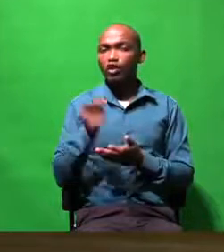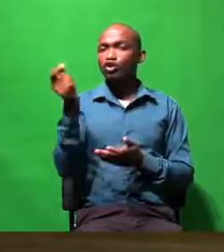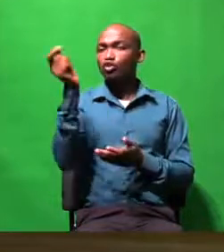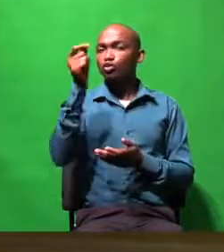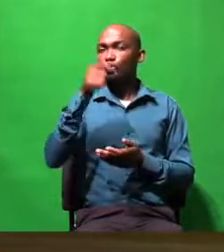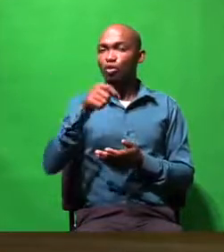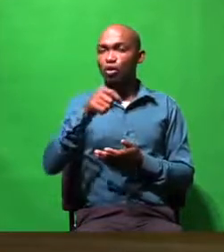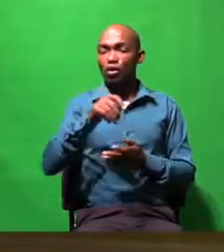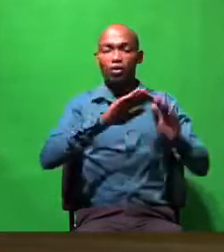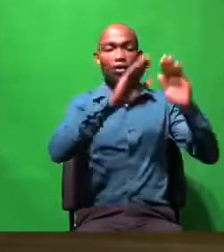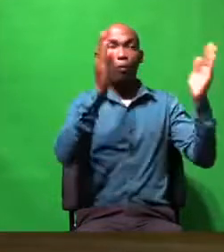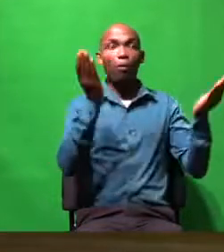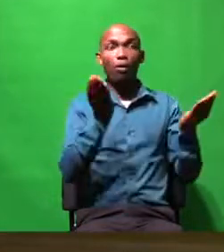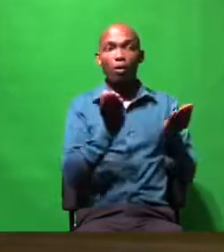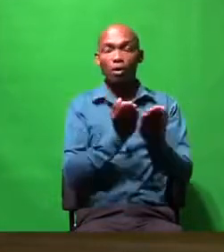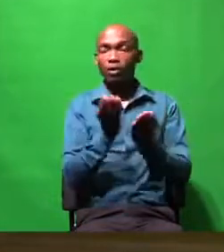and show